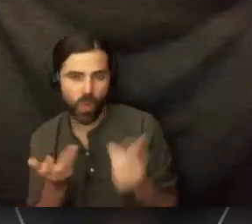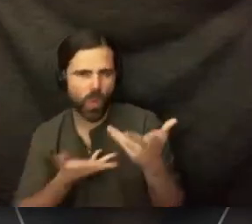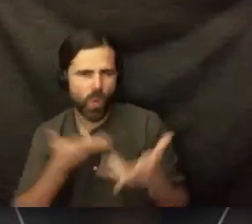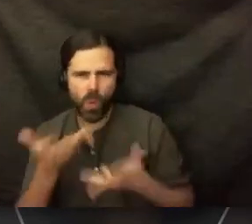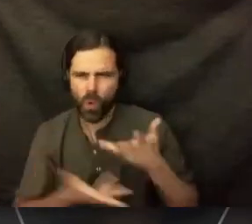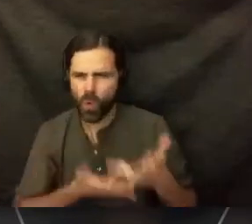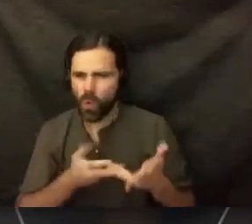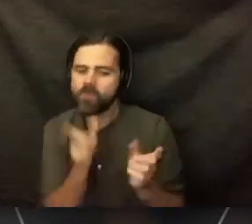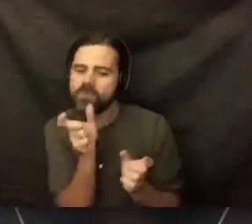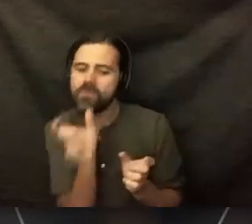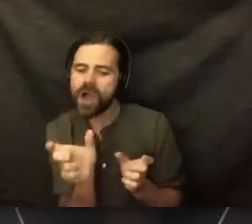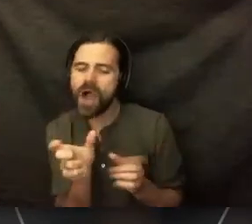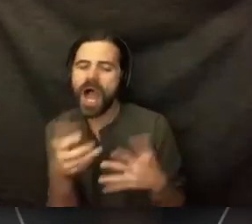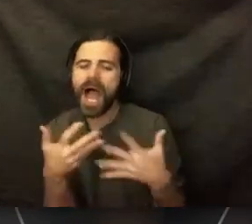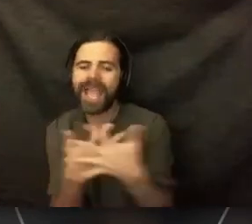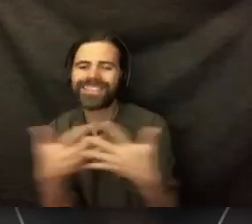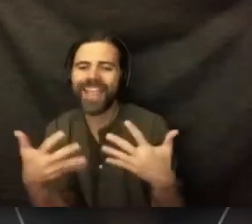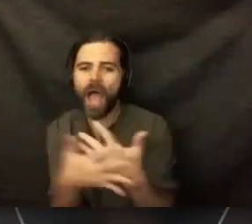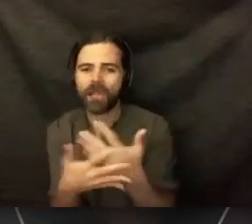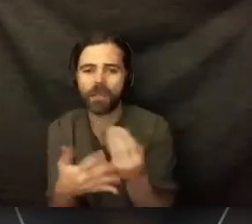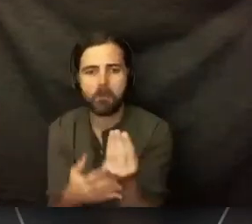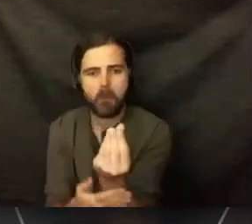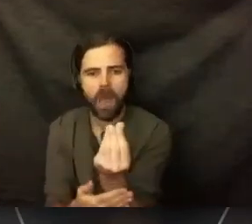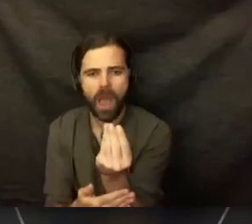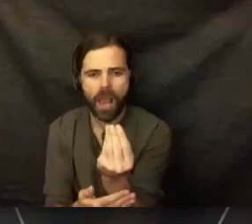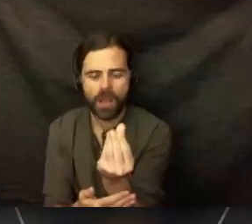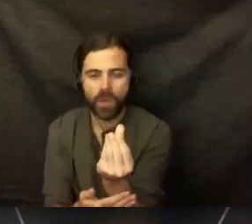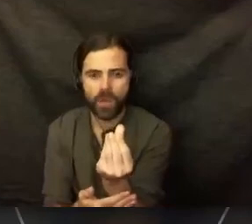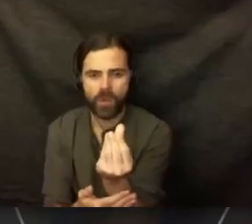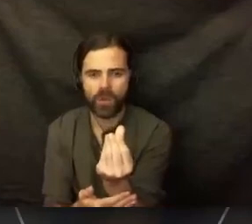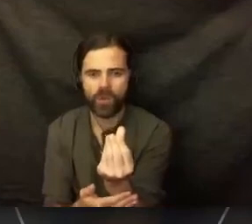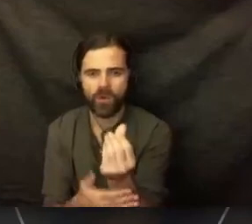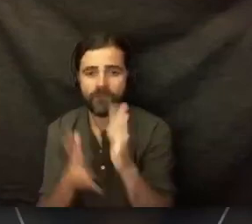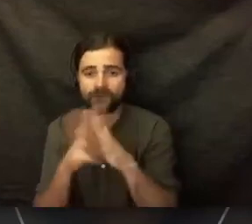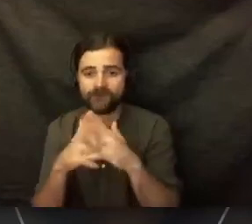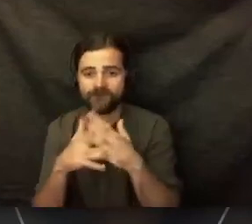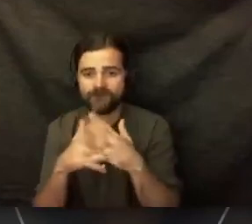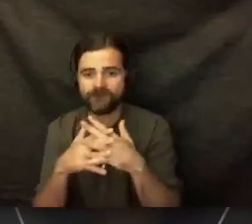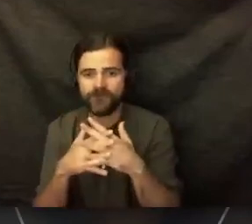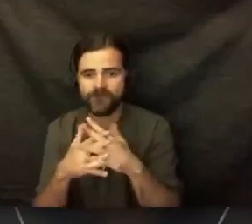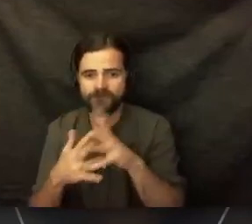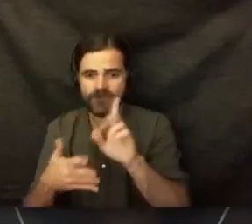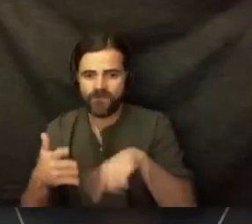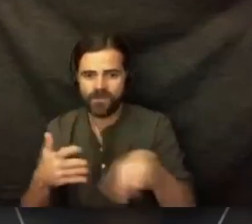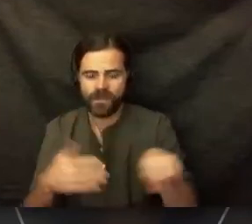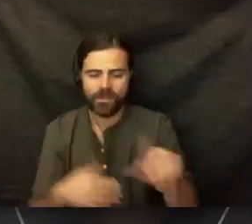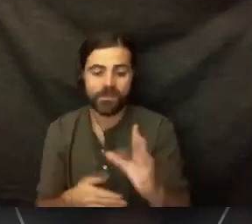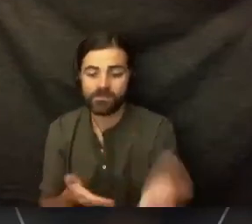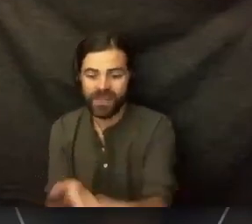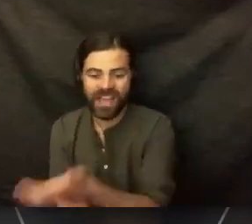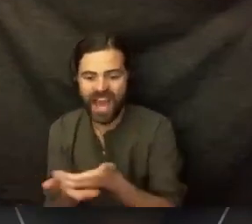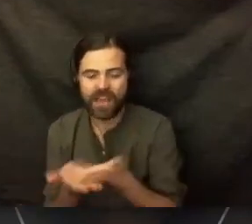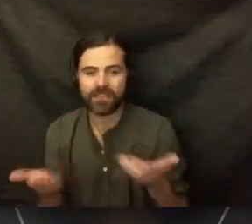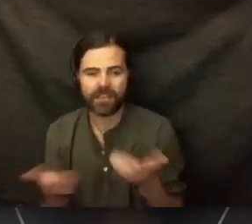create not rent-seeking systems? How do we create infrastructure which isn't based on rent-seeking? How do we drive radical transparency into our